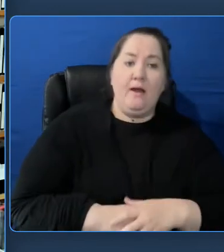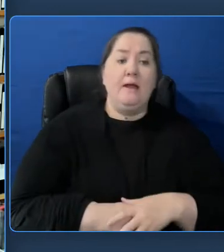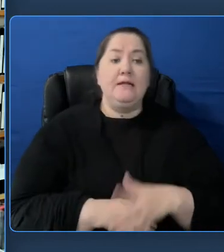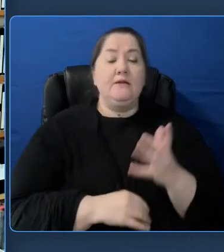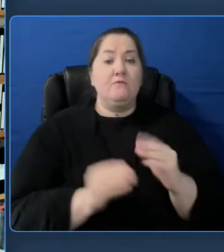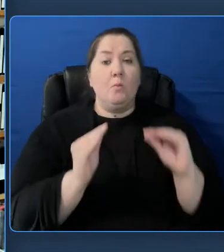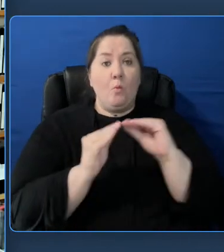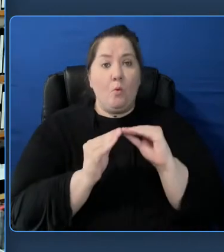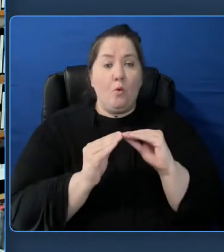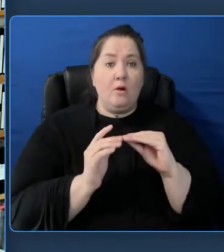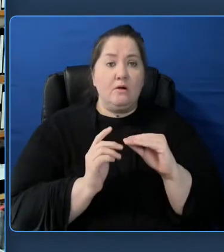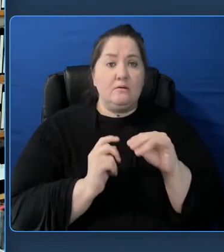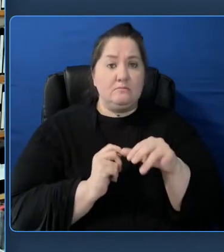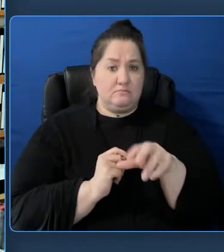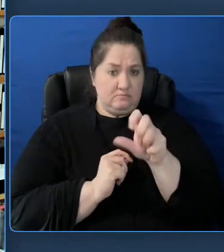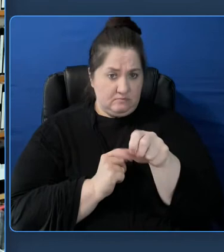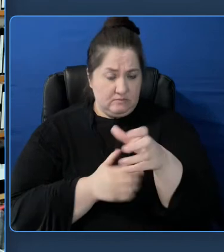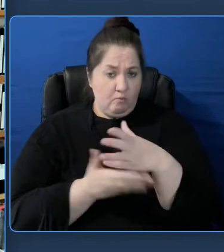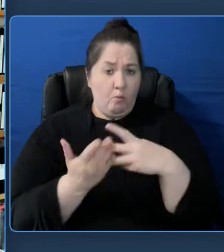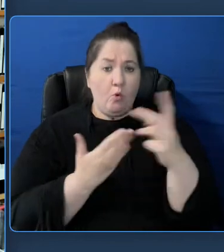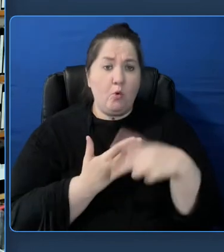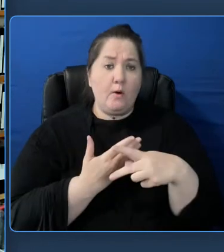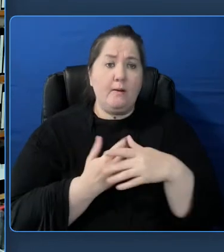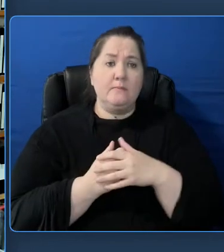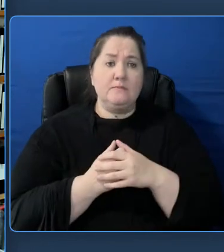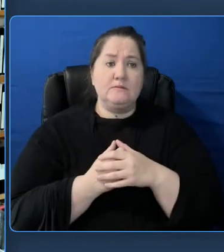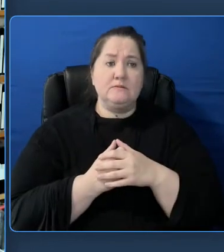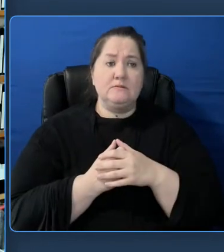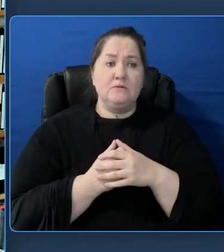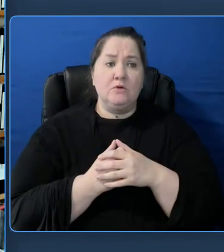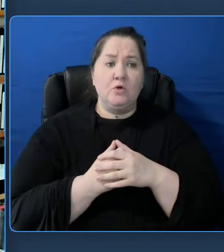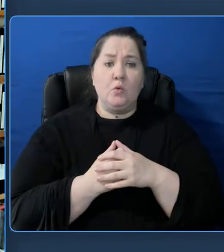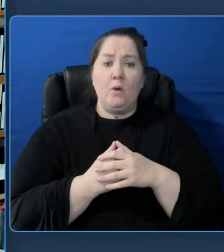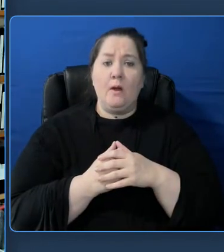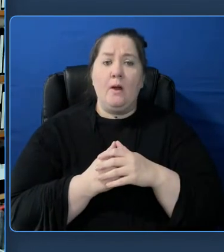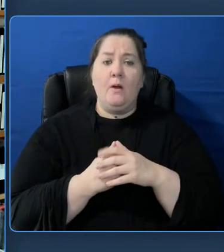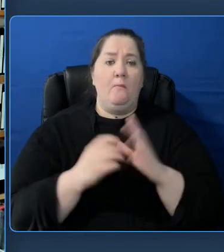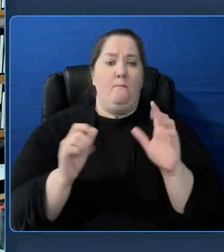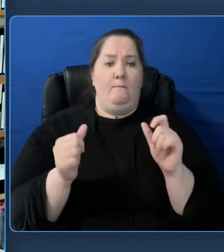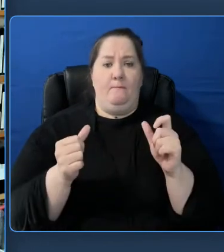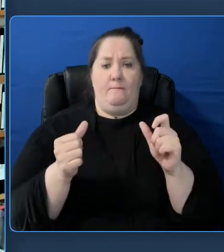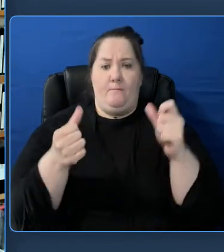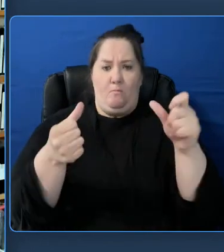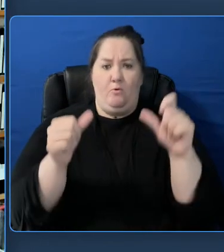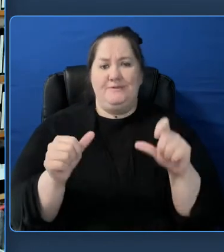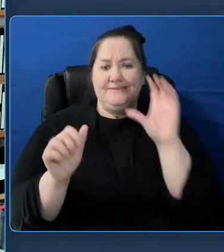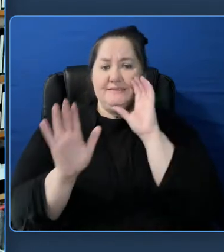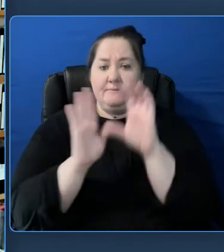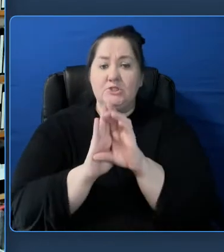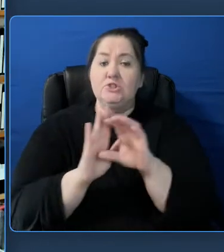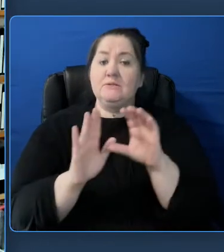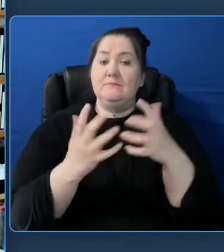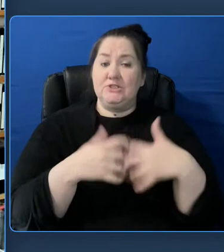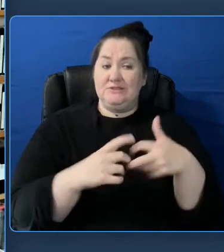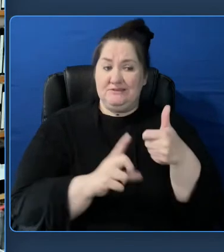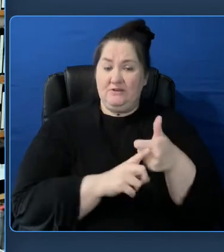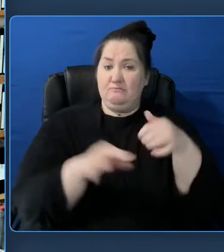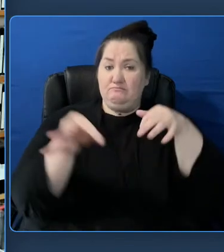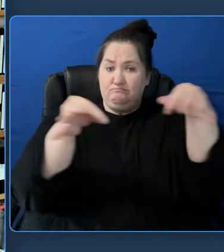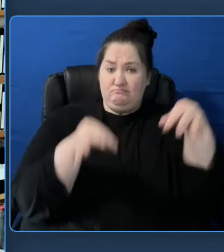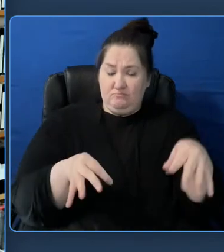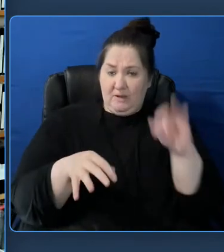question. Yeah, there are programs right now, you'll post an image and the machine will describe the image to you.